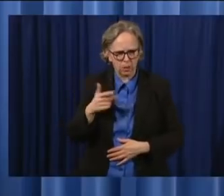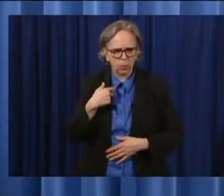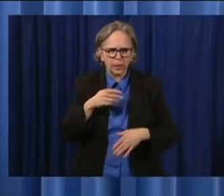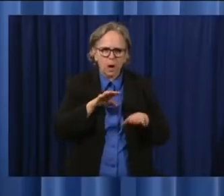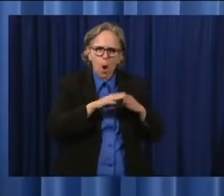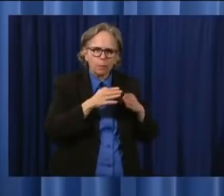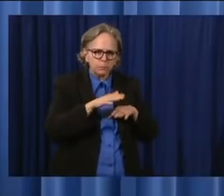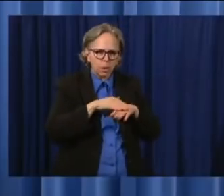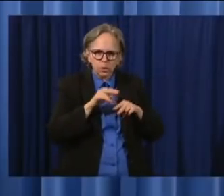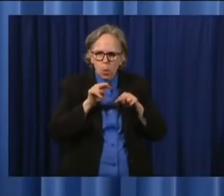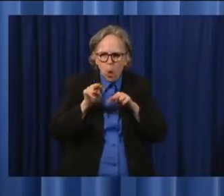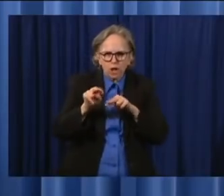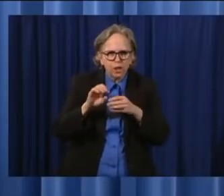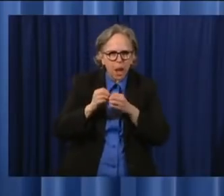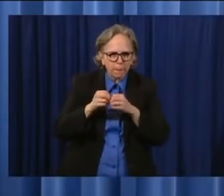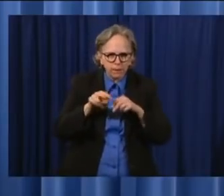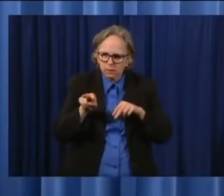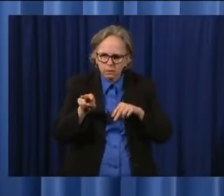have.